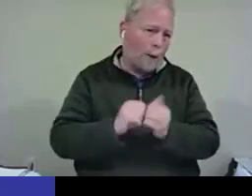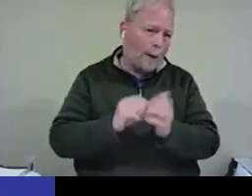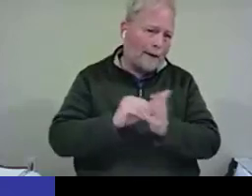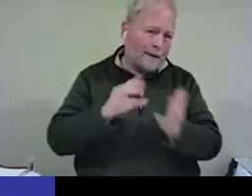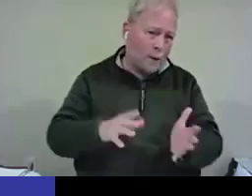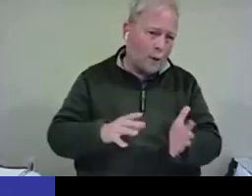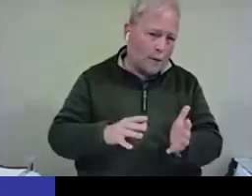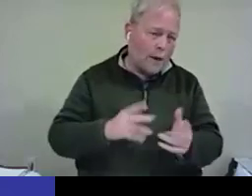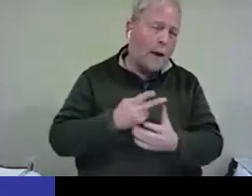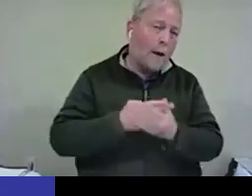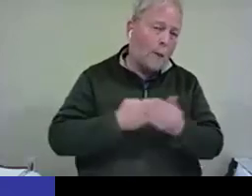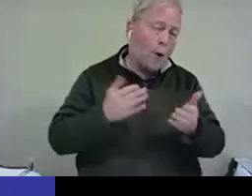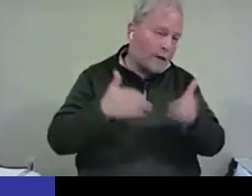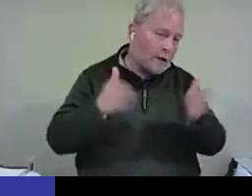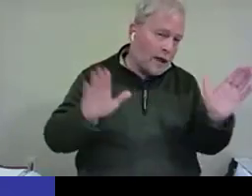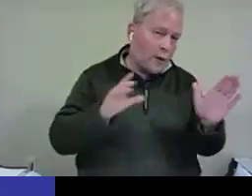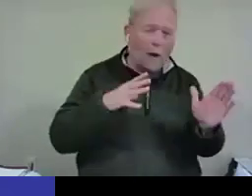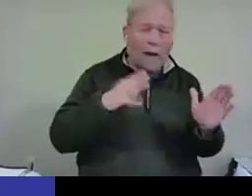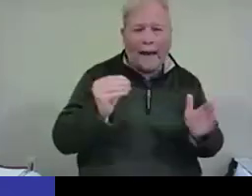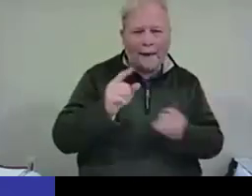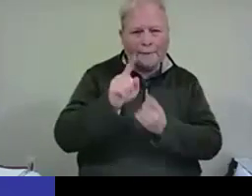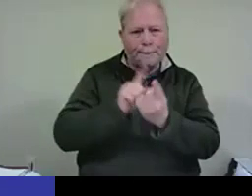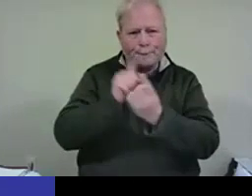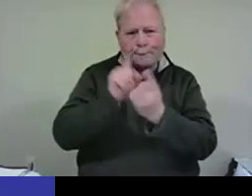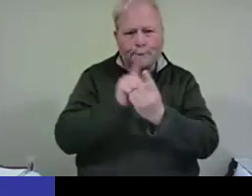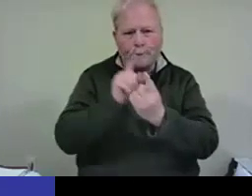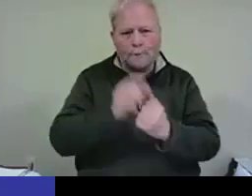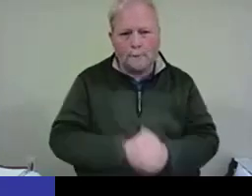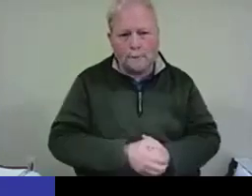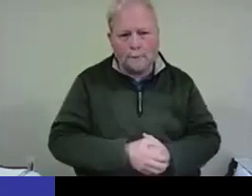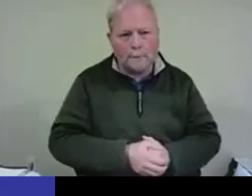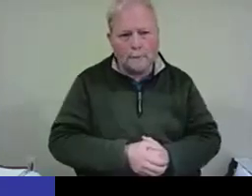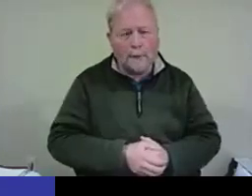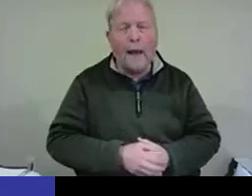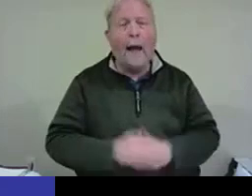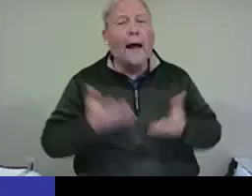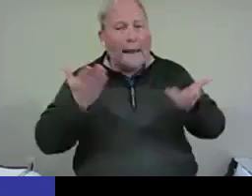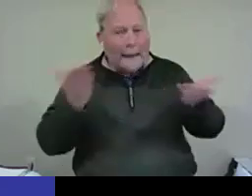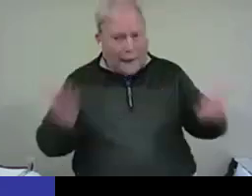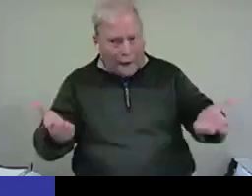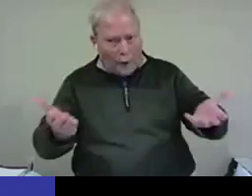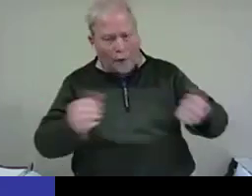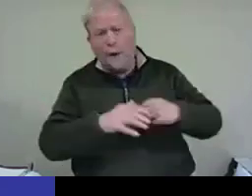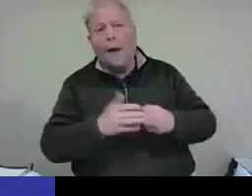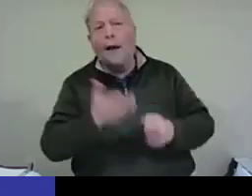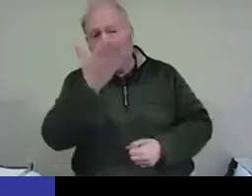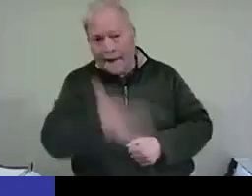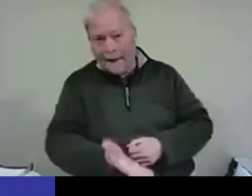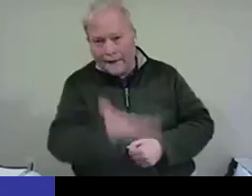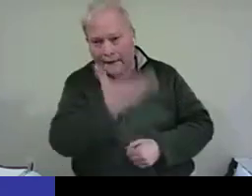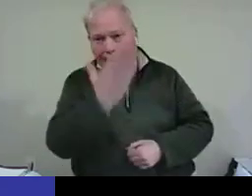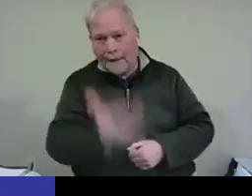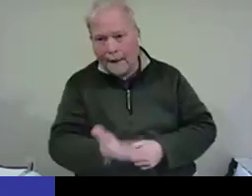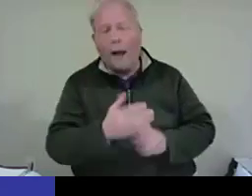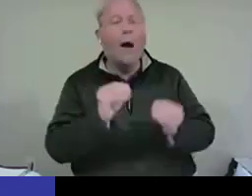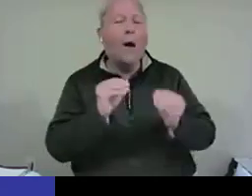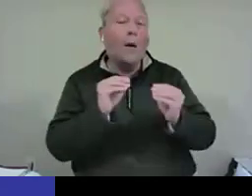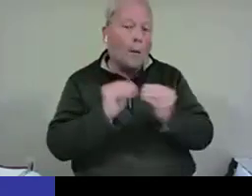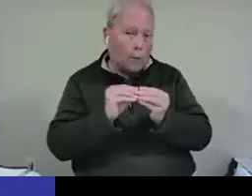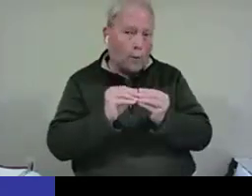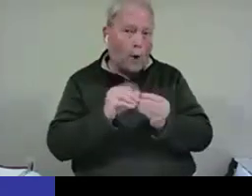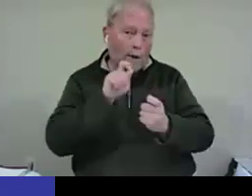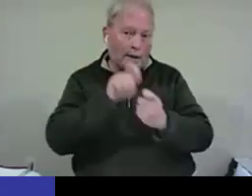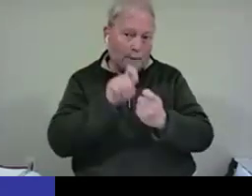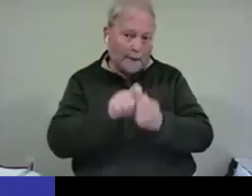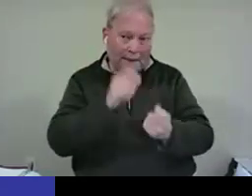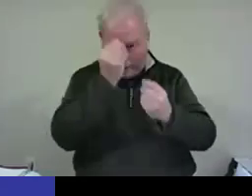conducting individual evaluations. And this slide has more specific information on interviewing,